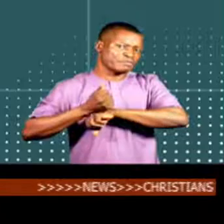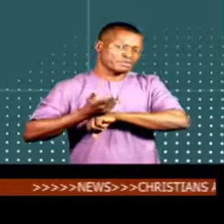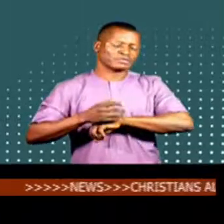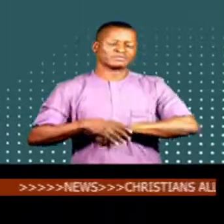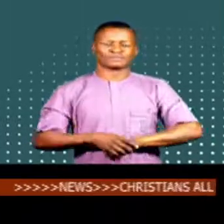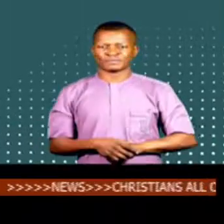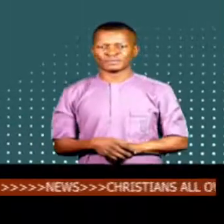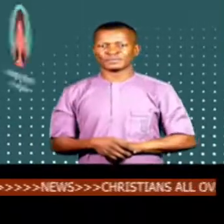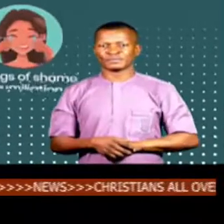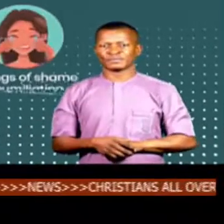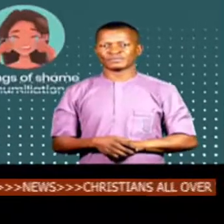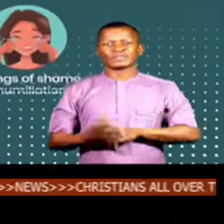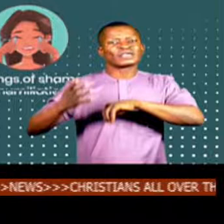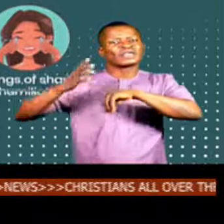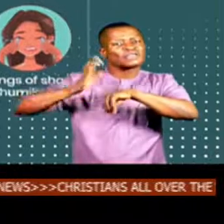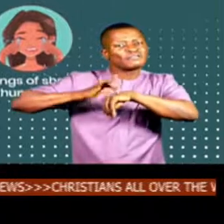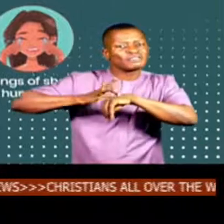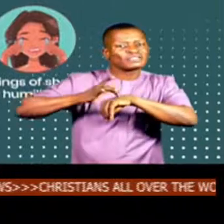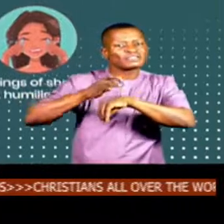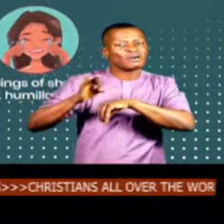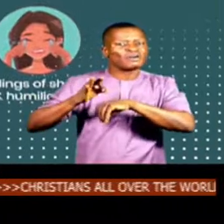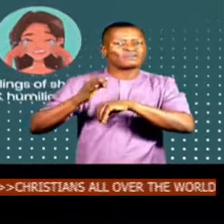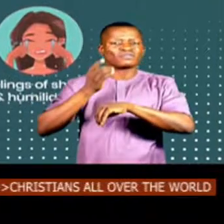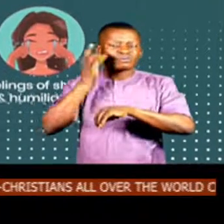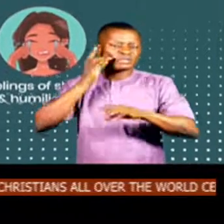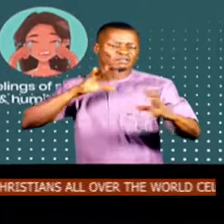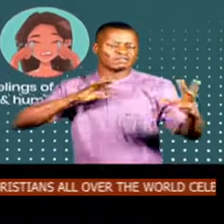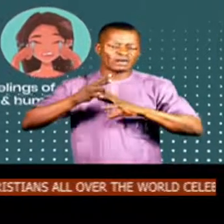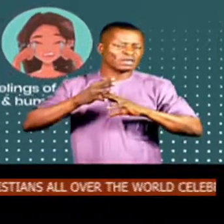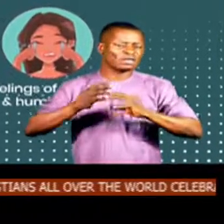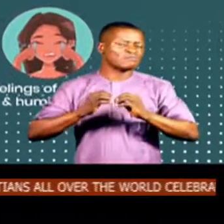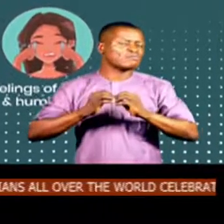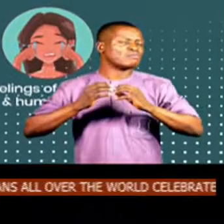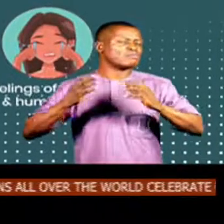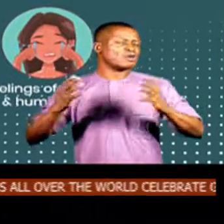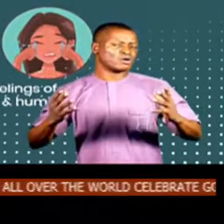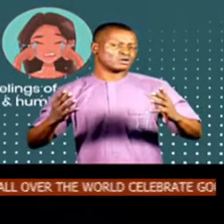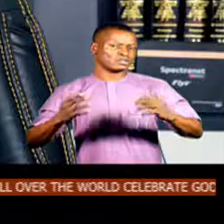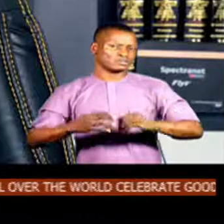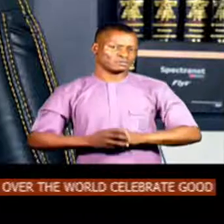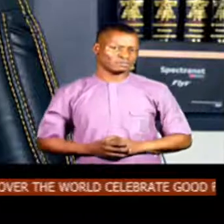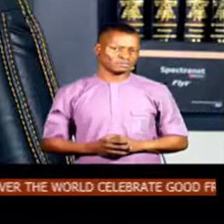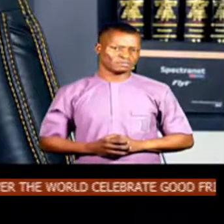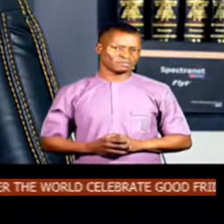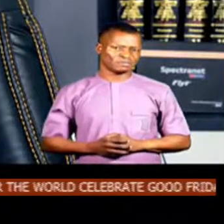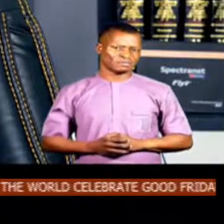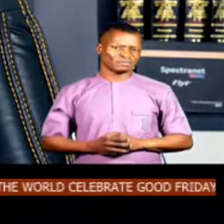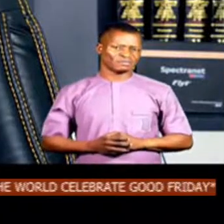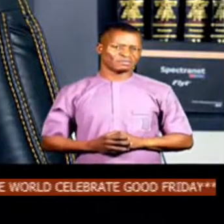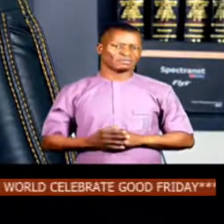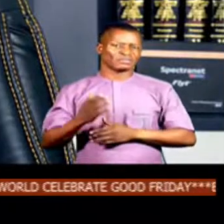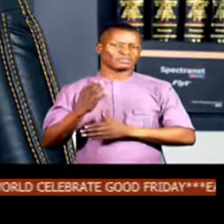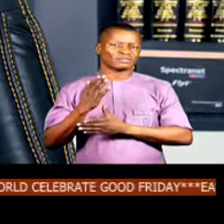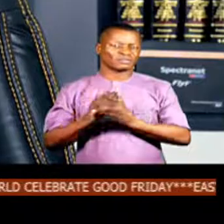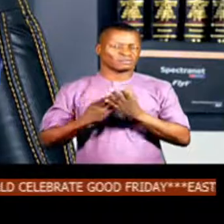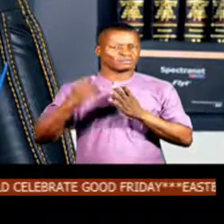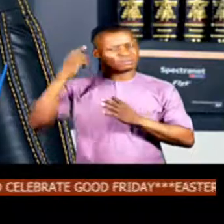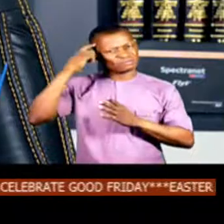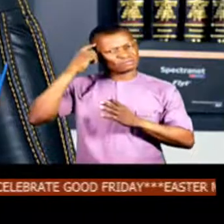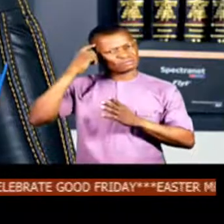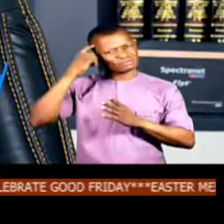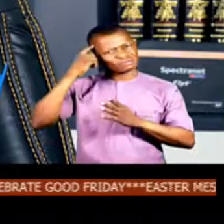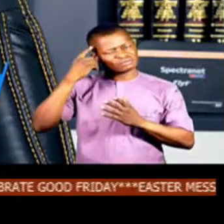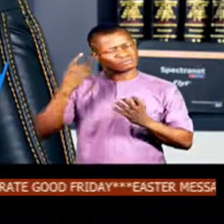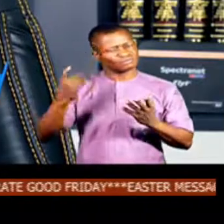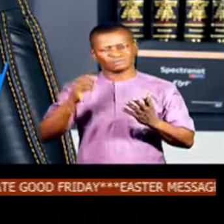abuse. The effects of domestic violence are enormous. It causes post-traumatic stress